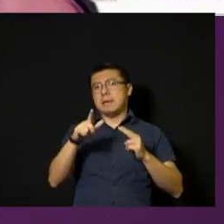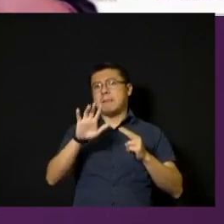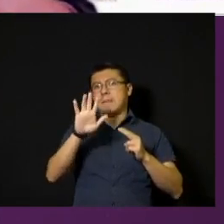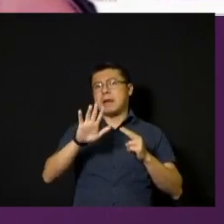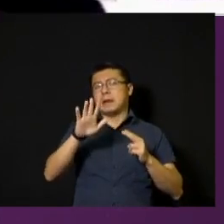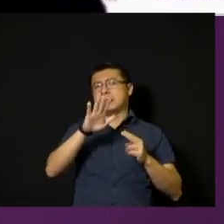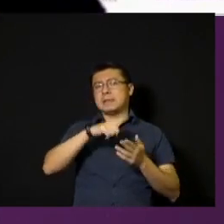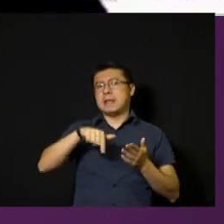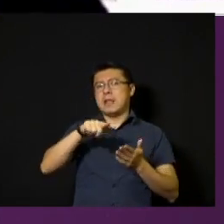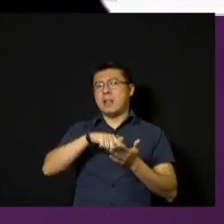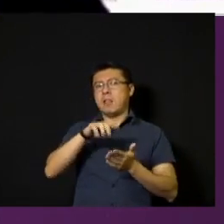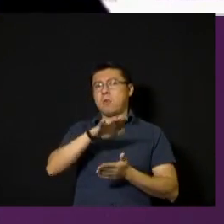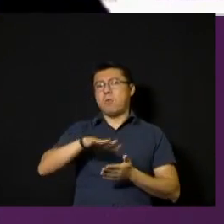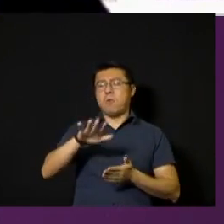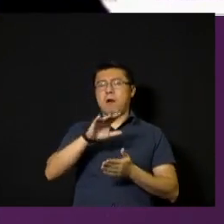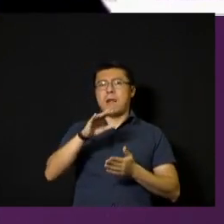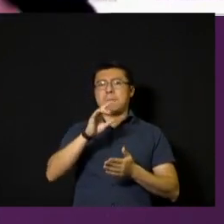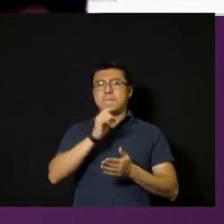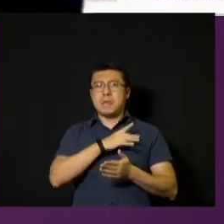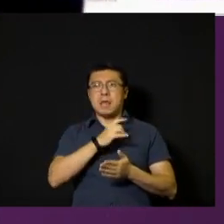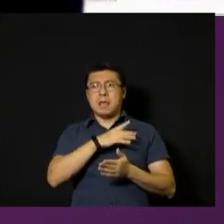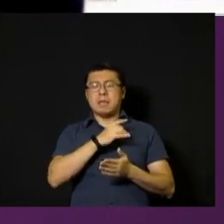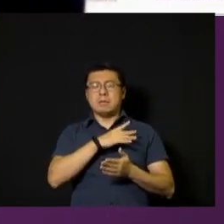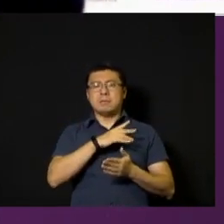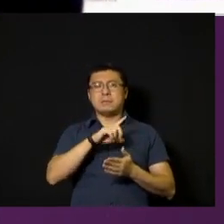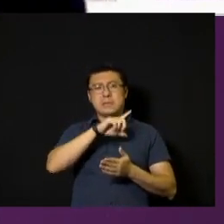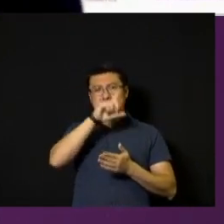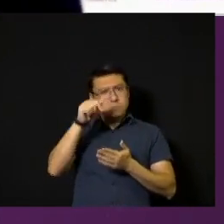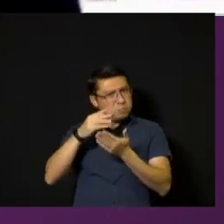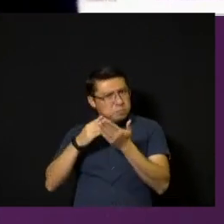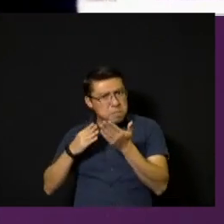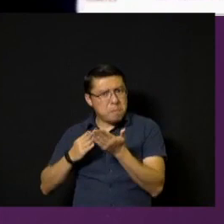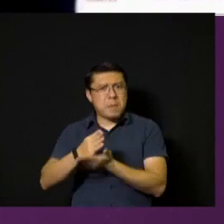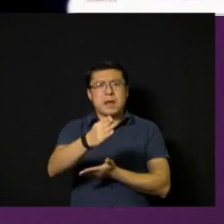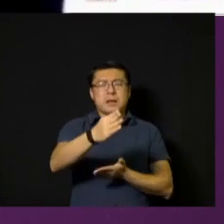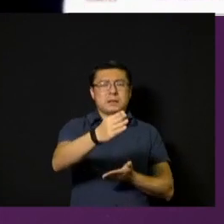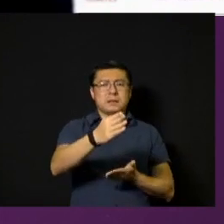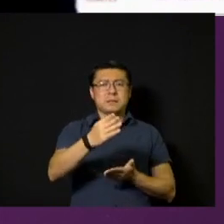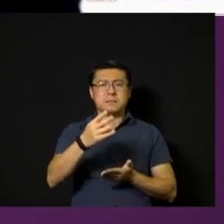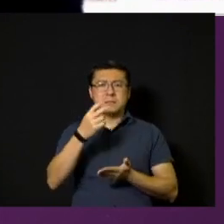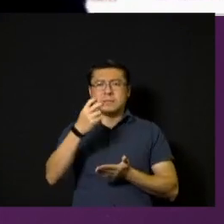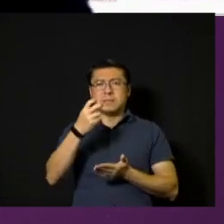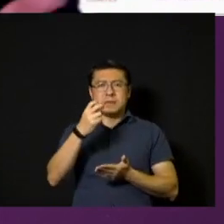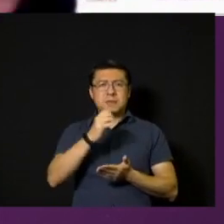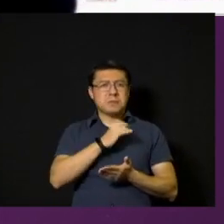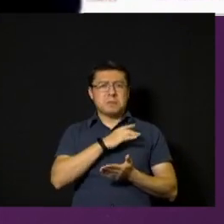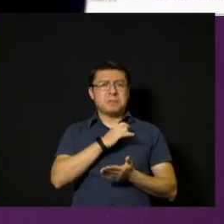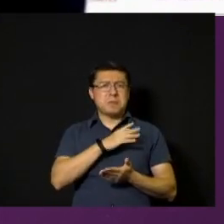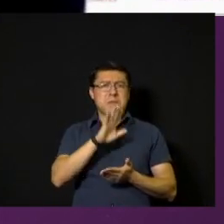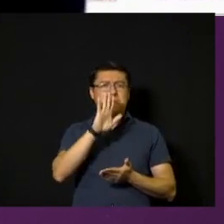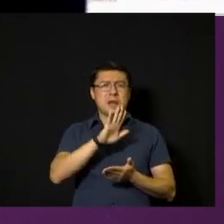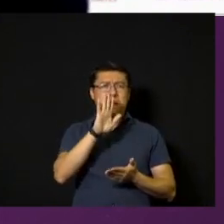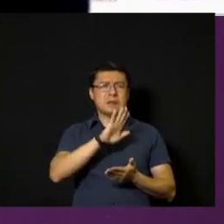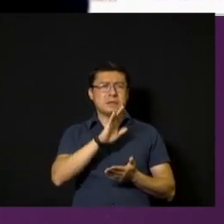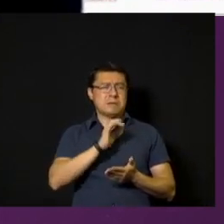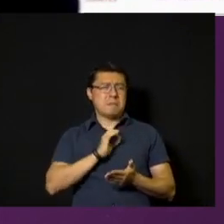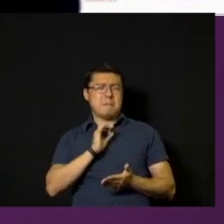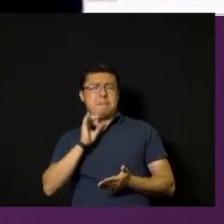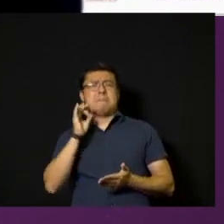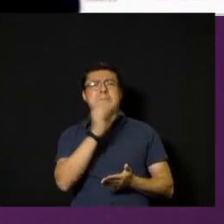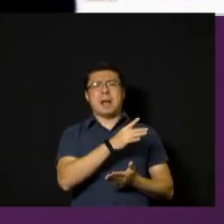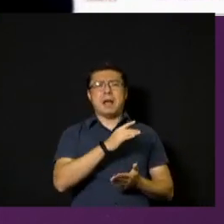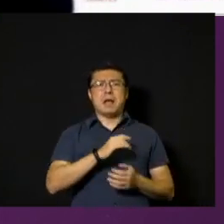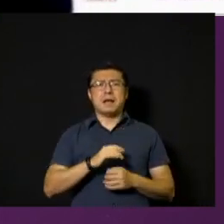this fear area. Because we are fear. You have fear to do these things, and you do this, and you see that